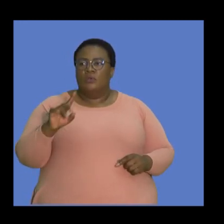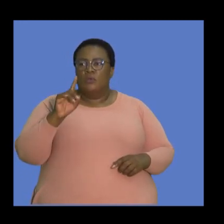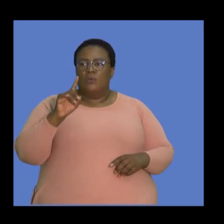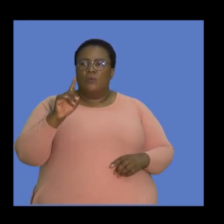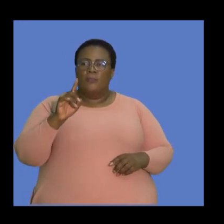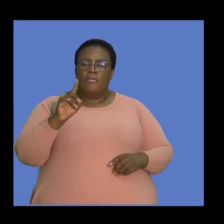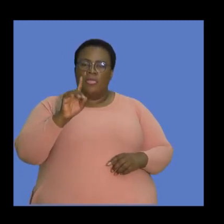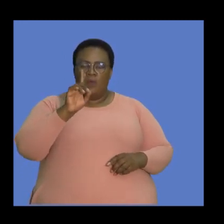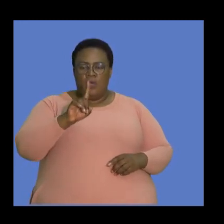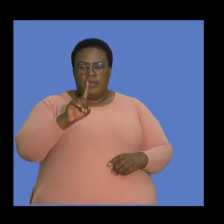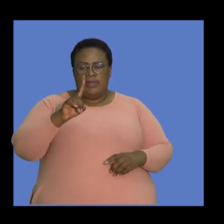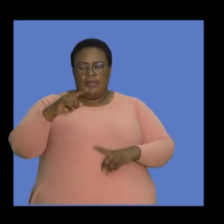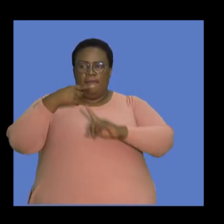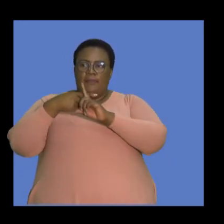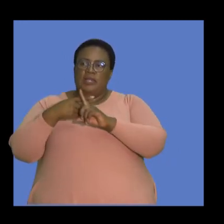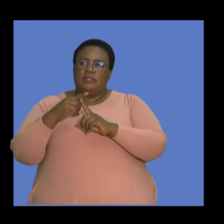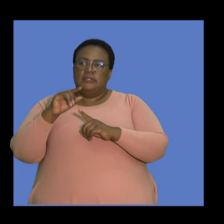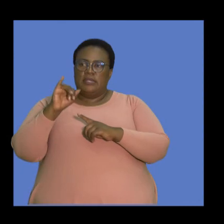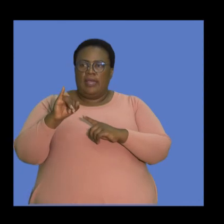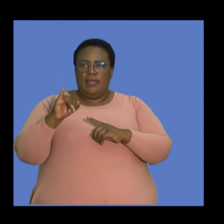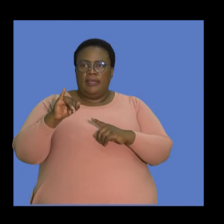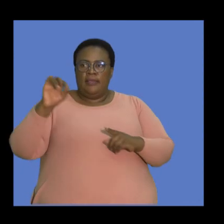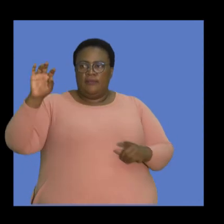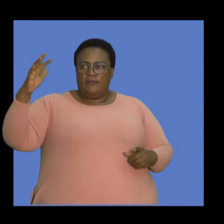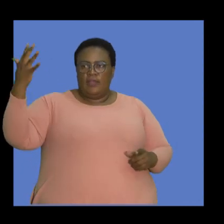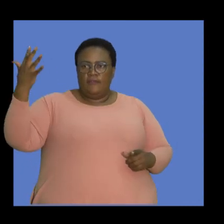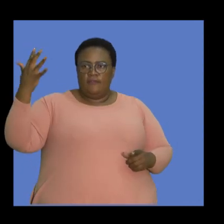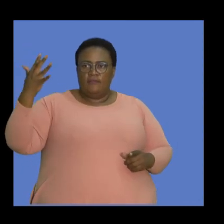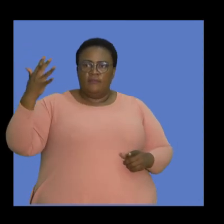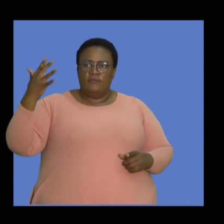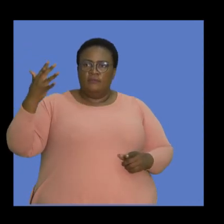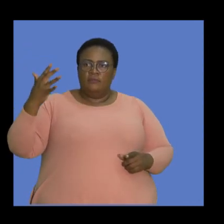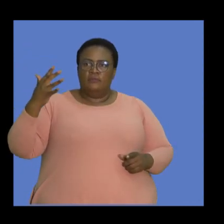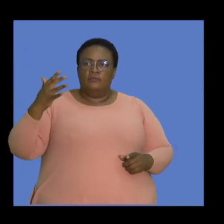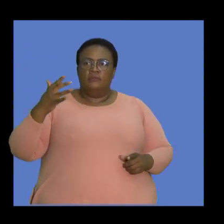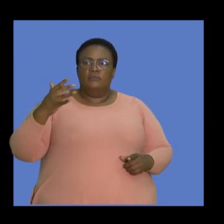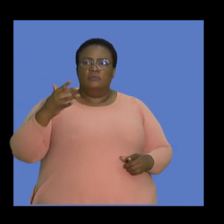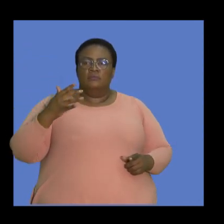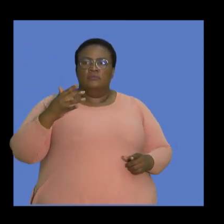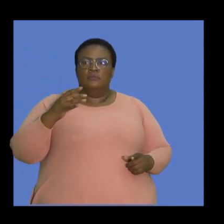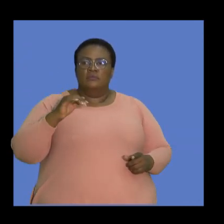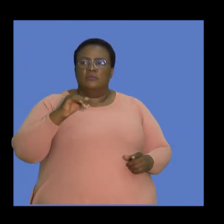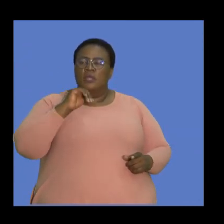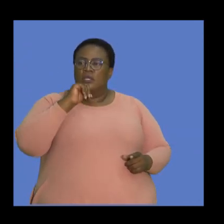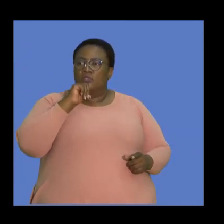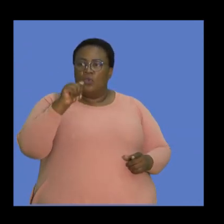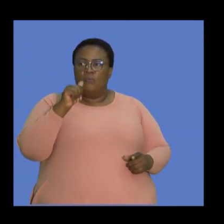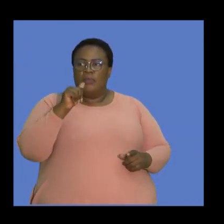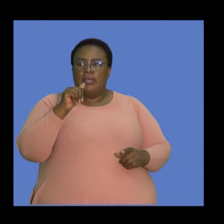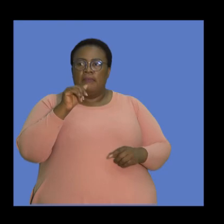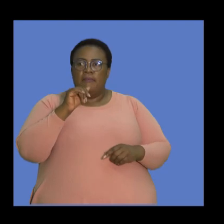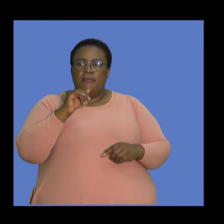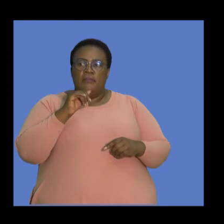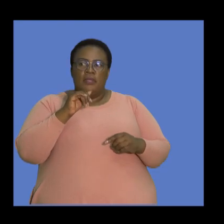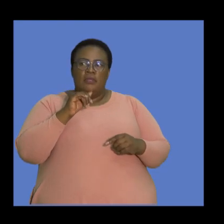actually equals to 1 plus I to the exponent of 5. Don't make the mistake of, let me just